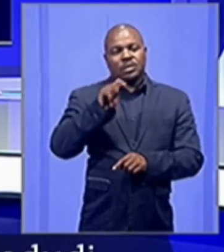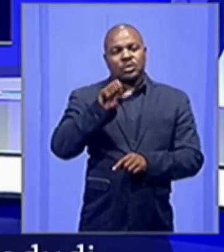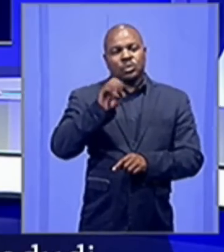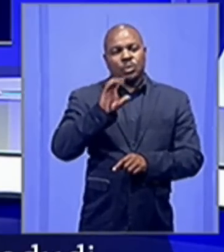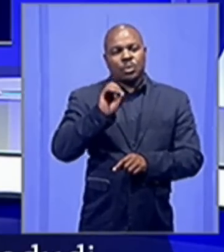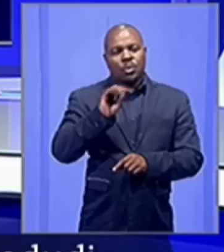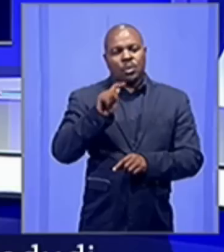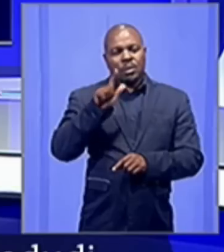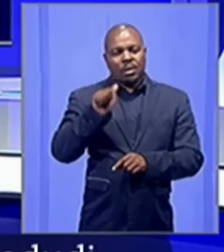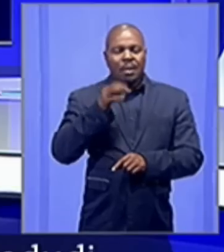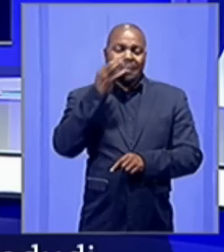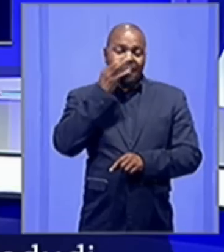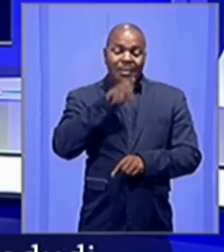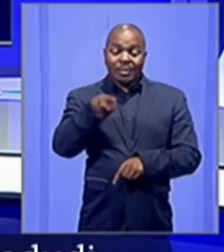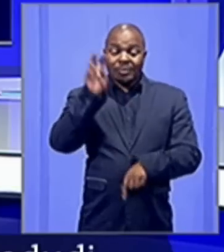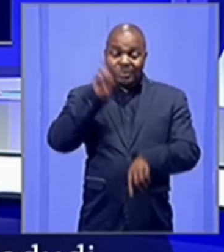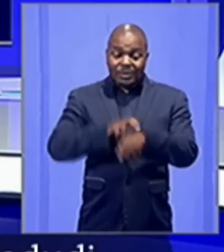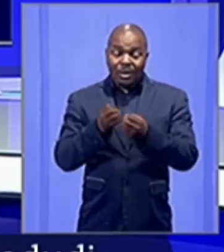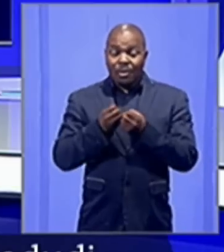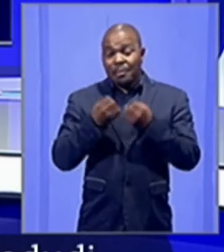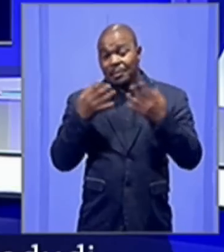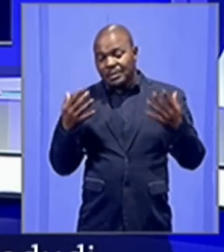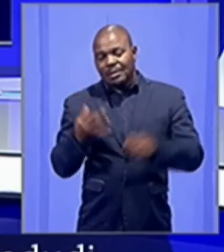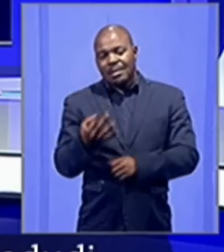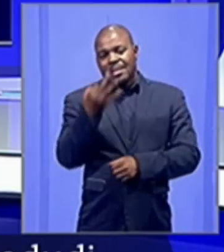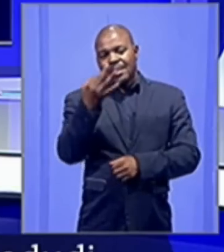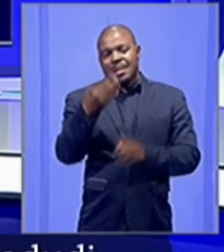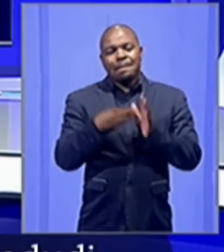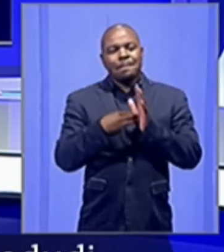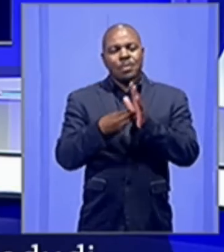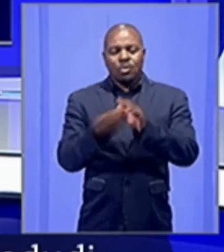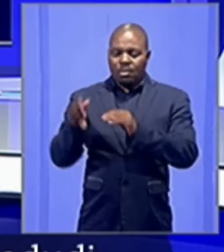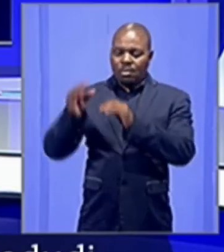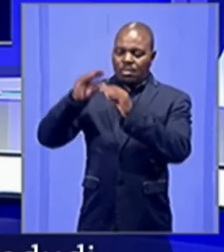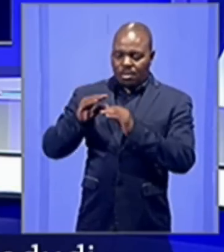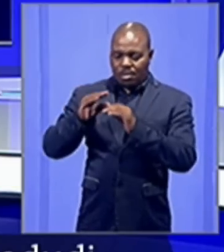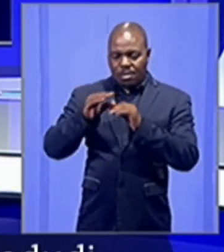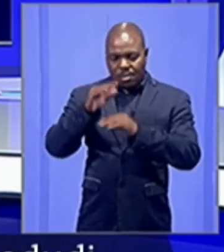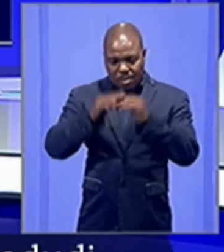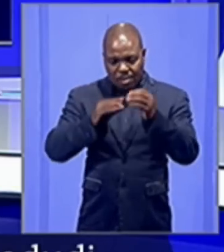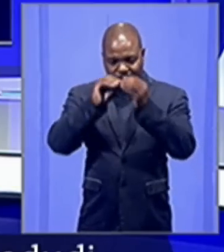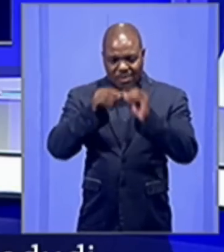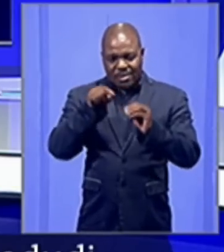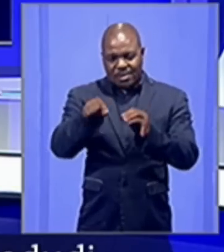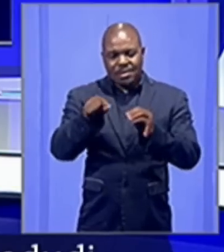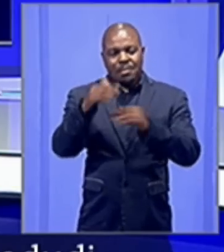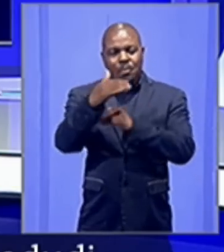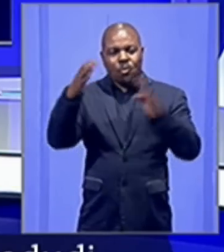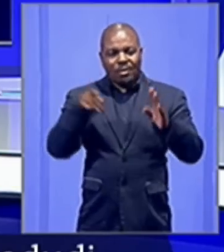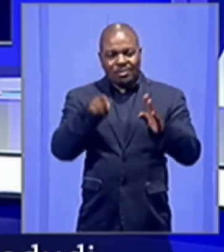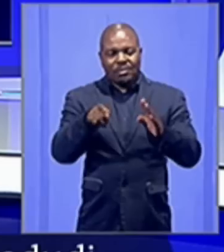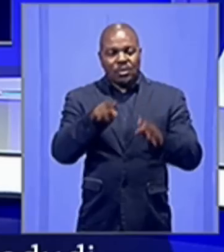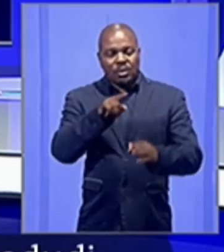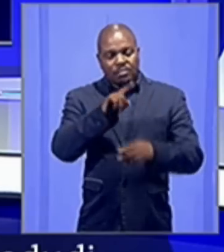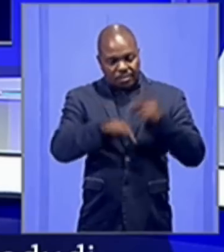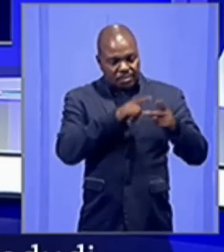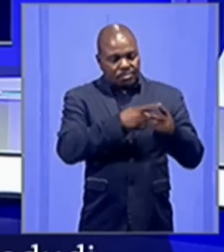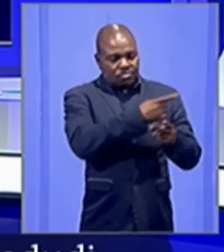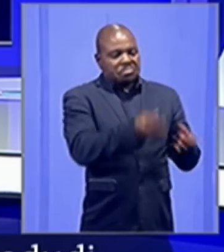ba hloka diranta tše dimilione tše 3 tša tlaleletšo go lukiša seteiše seo gore badudi ba kgone go